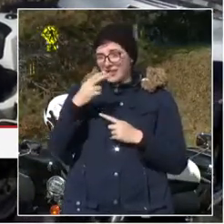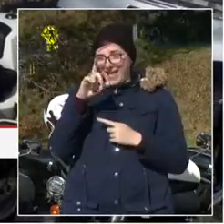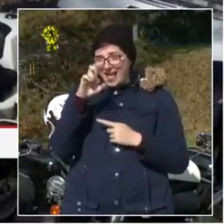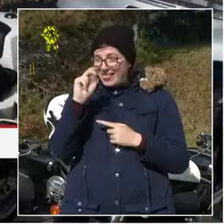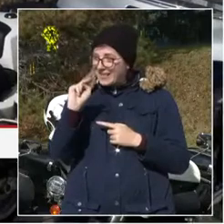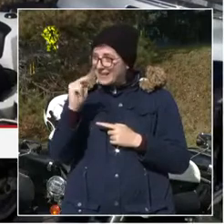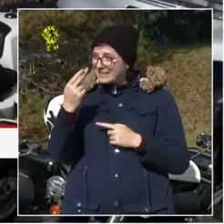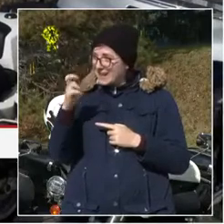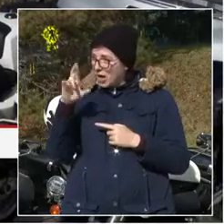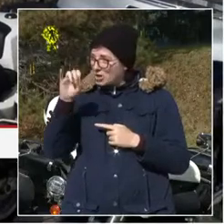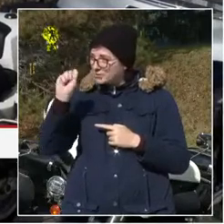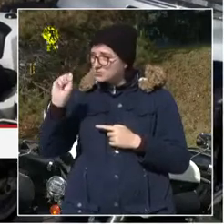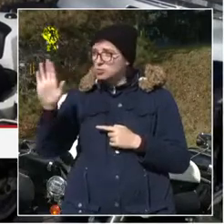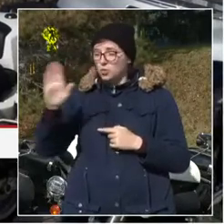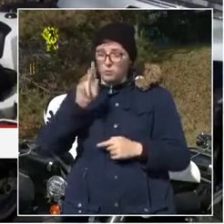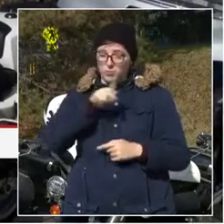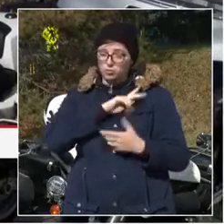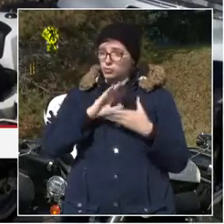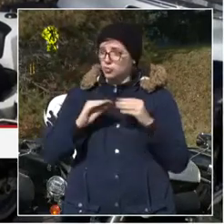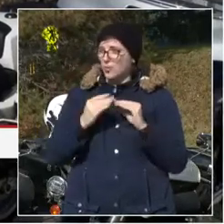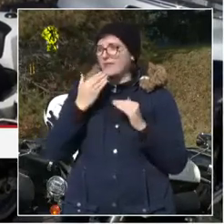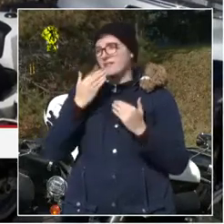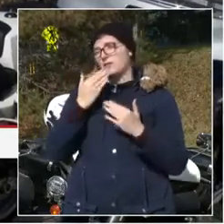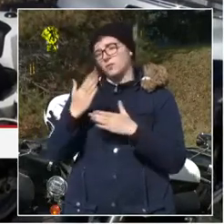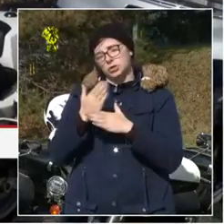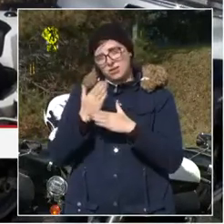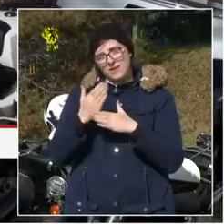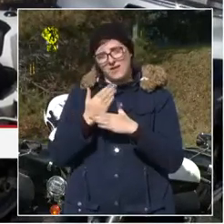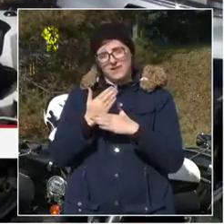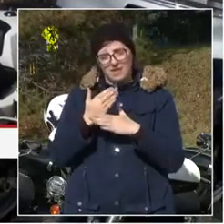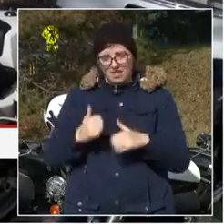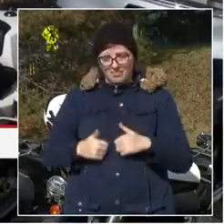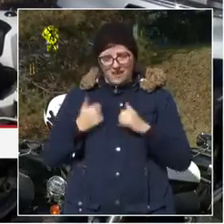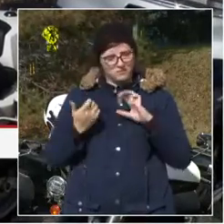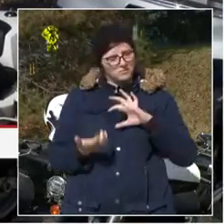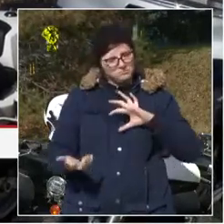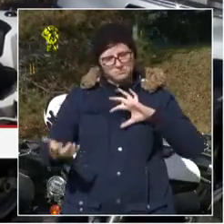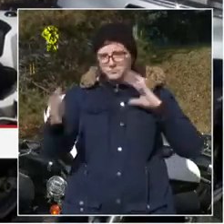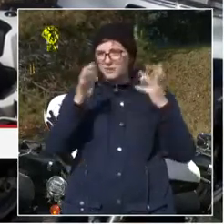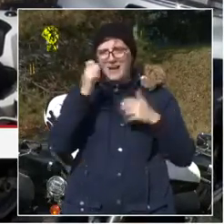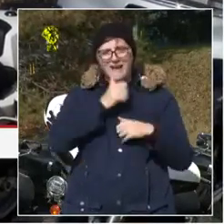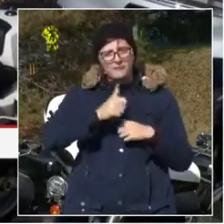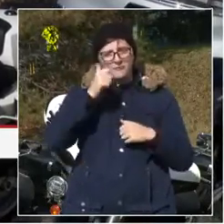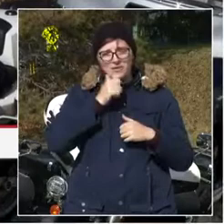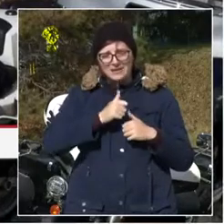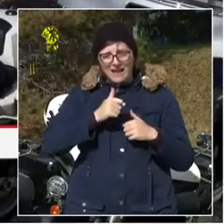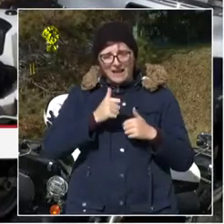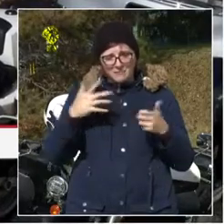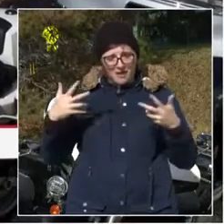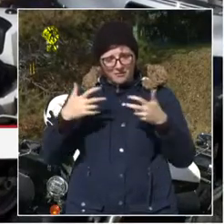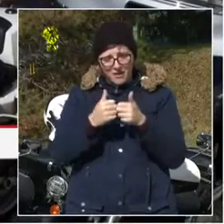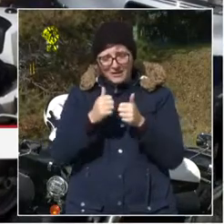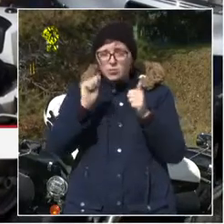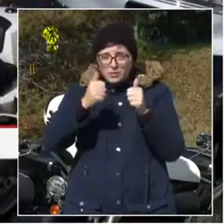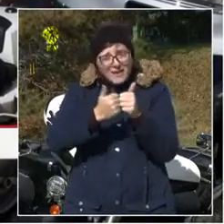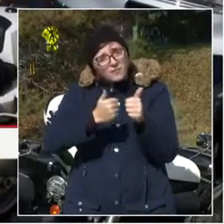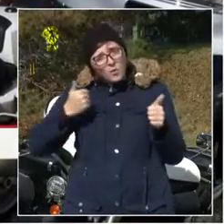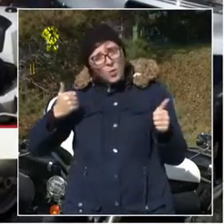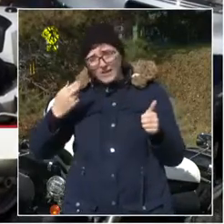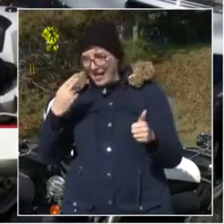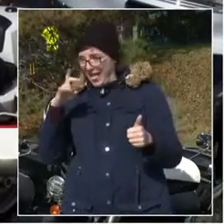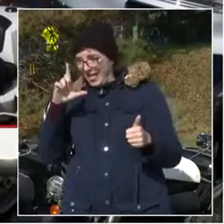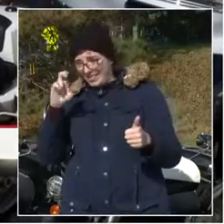your personal and moving story. Lives are shattered every day by preventable crashes. Helen's is just one of